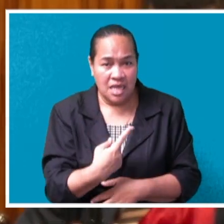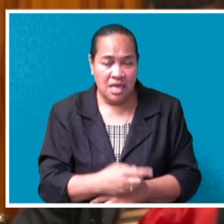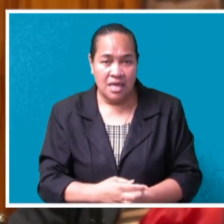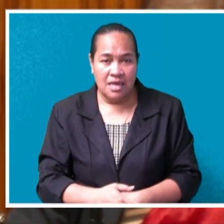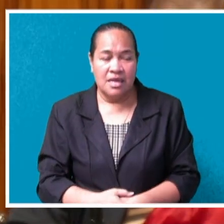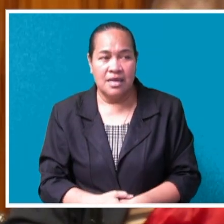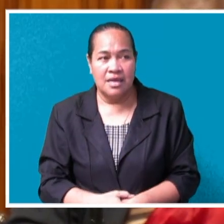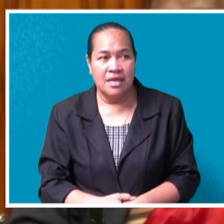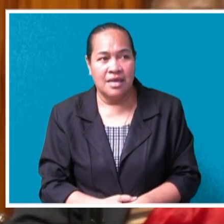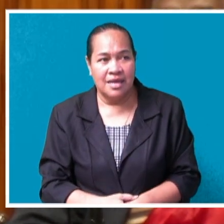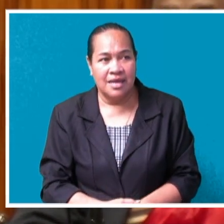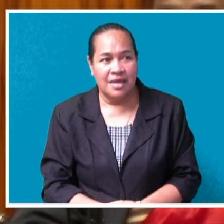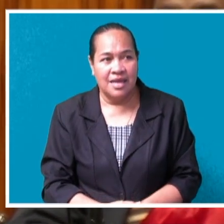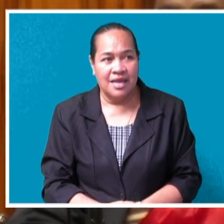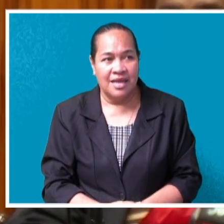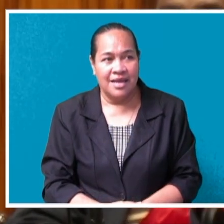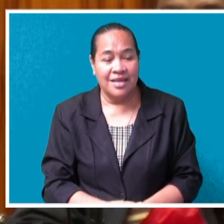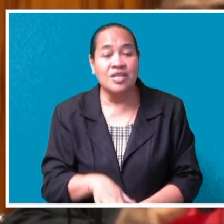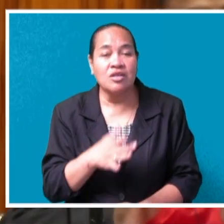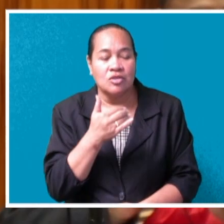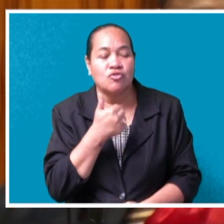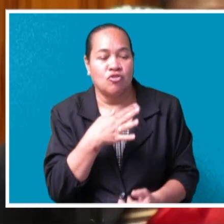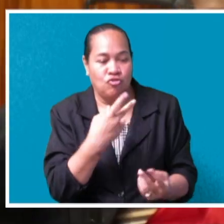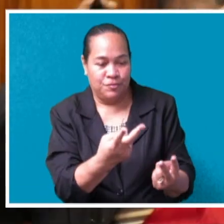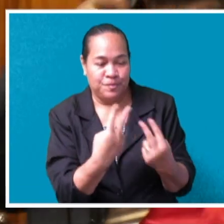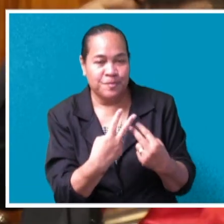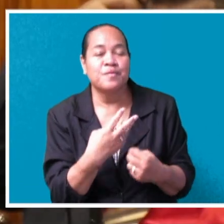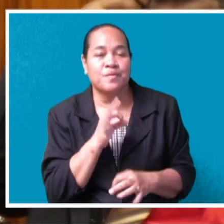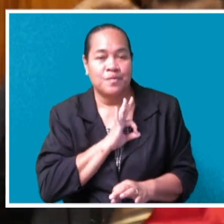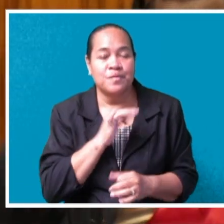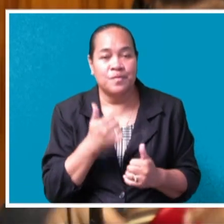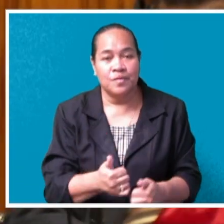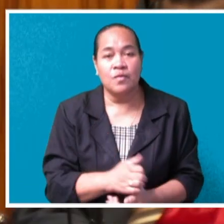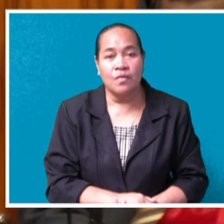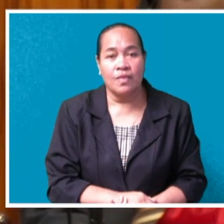Good. I'm glad you have got your attention. I